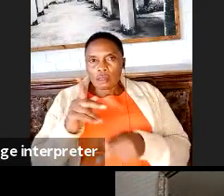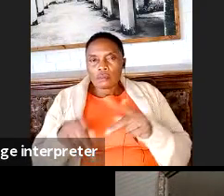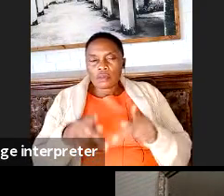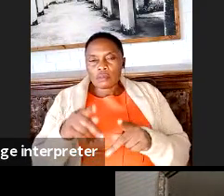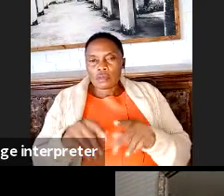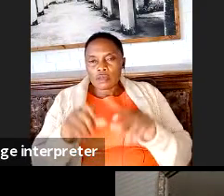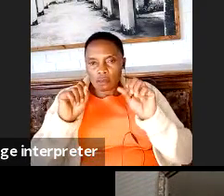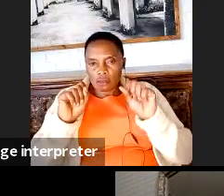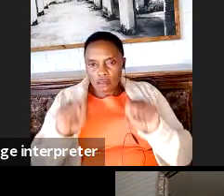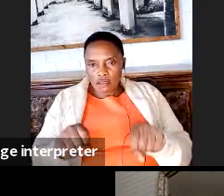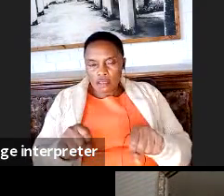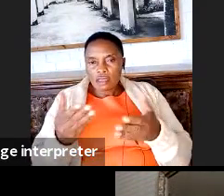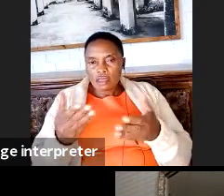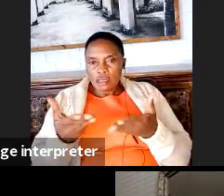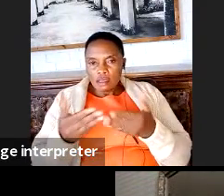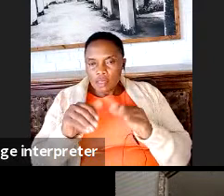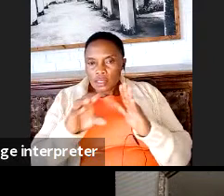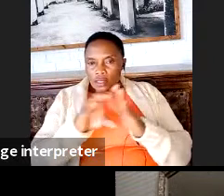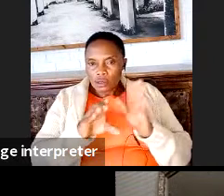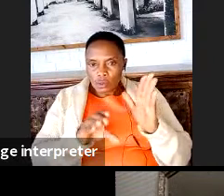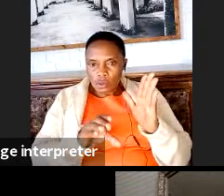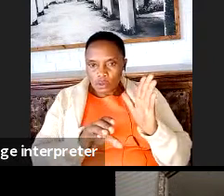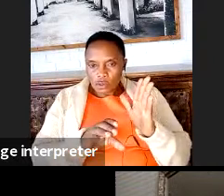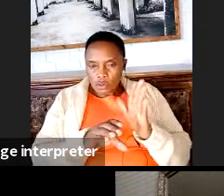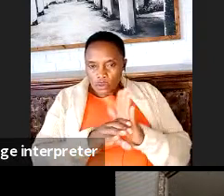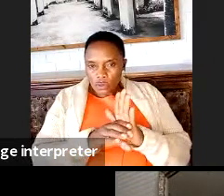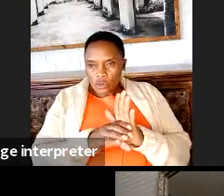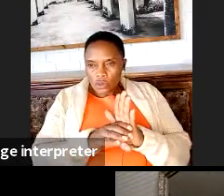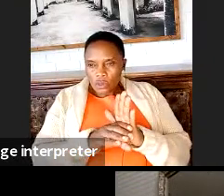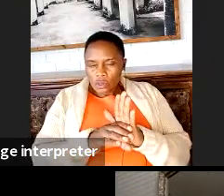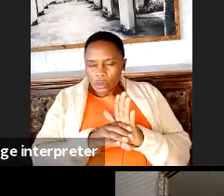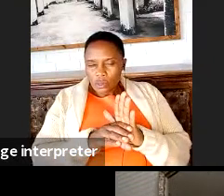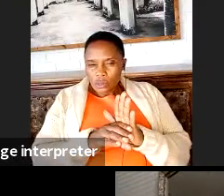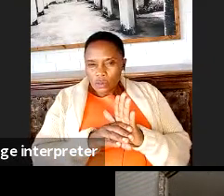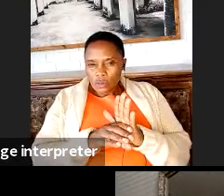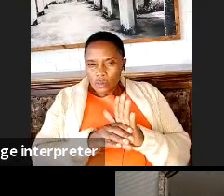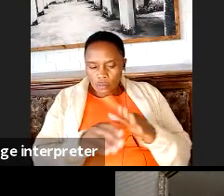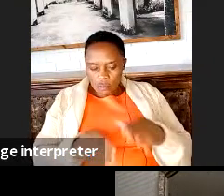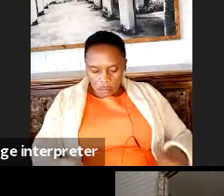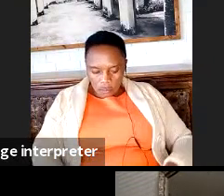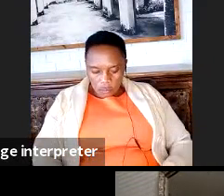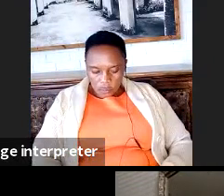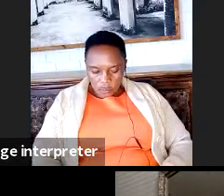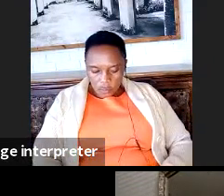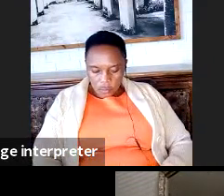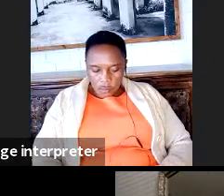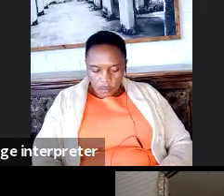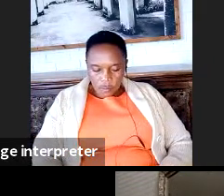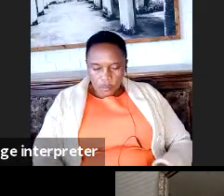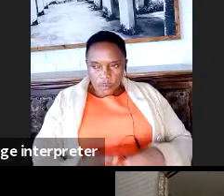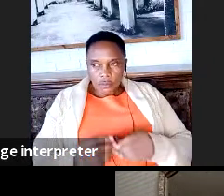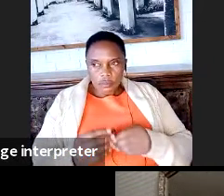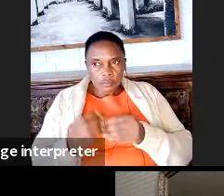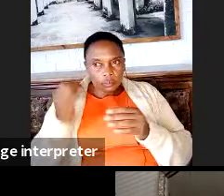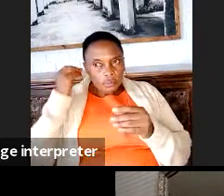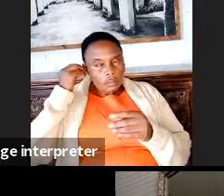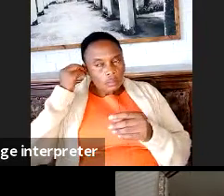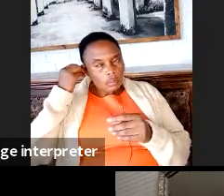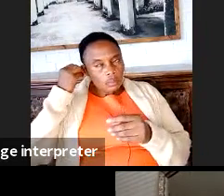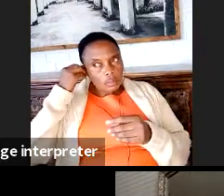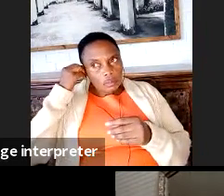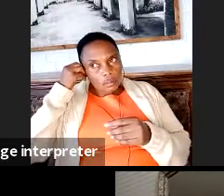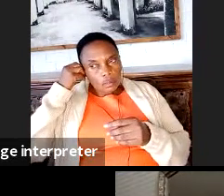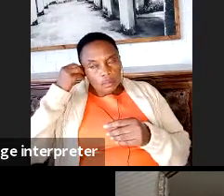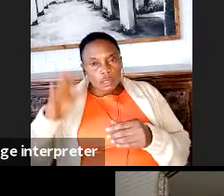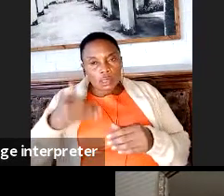should have in this constitution, like help move this advocacy project forward. Because the next UPR, they would want